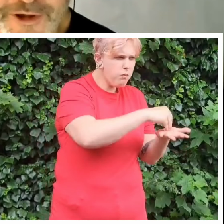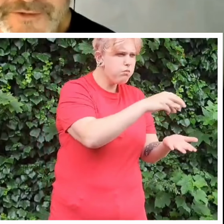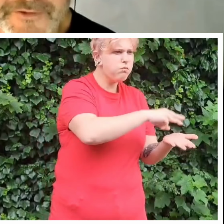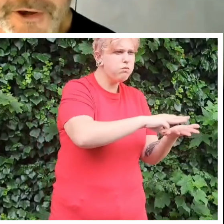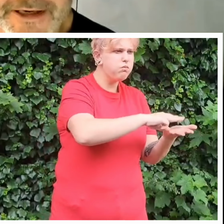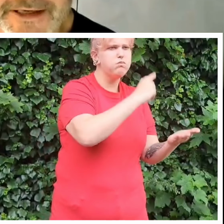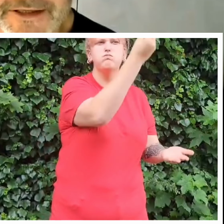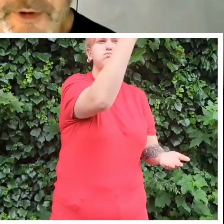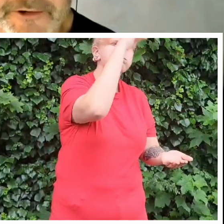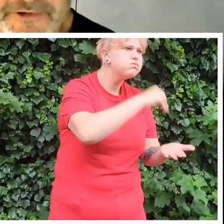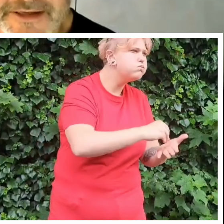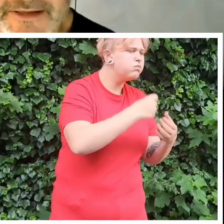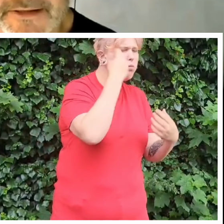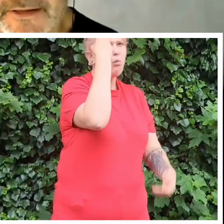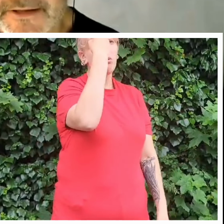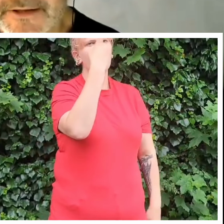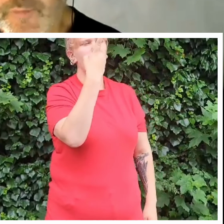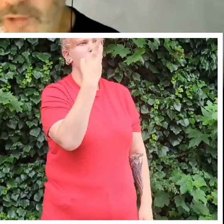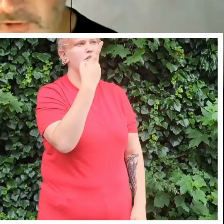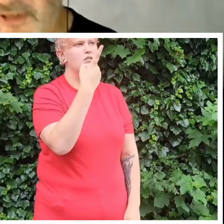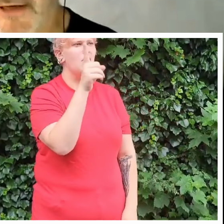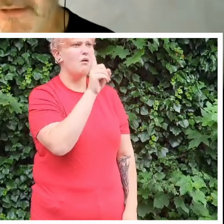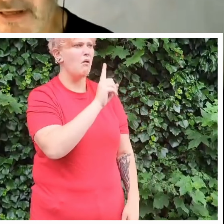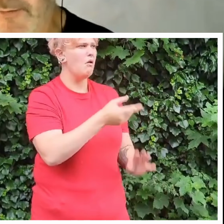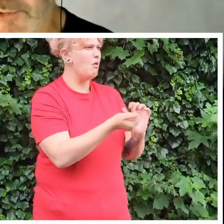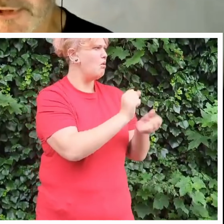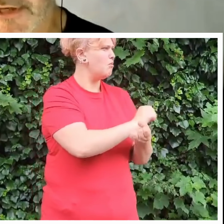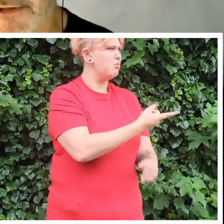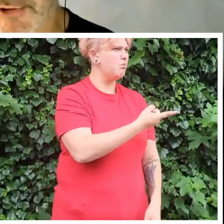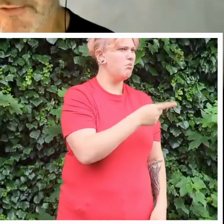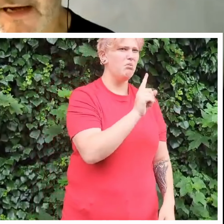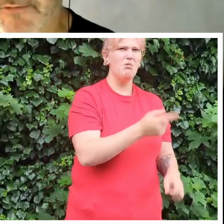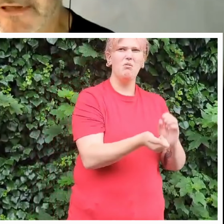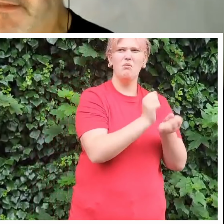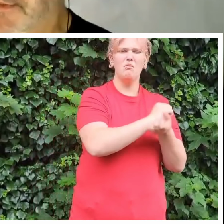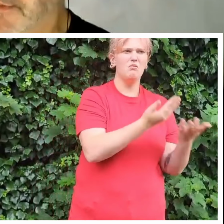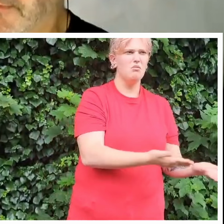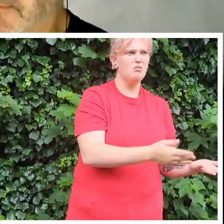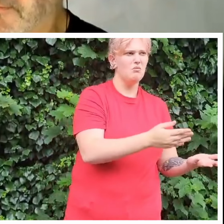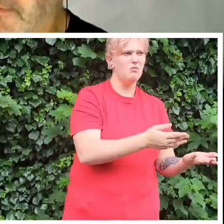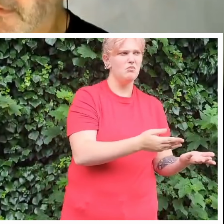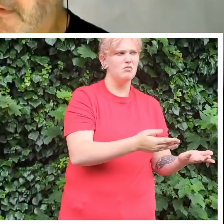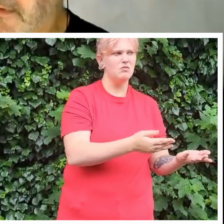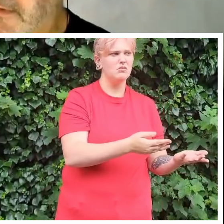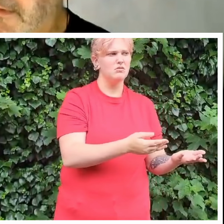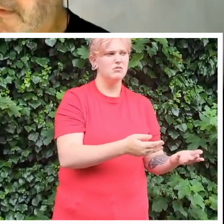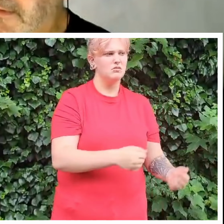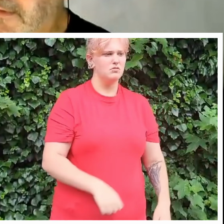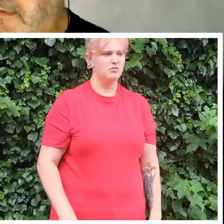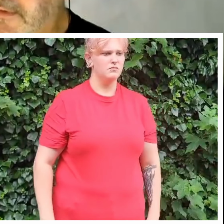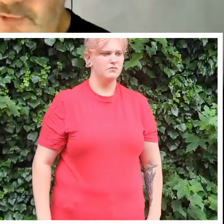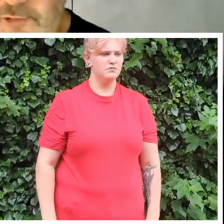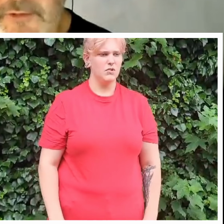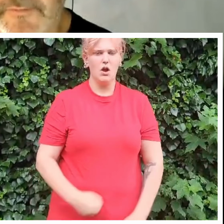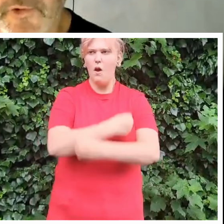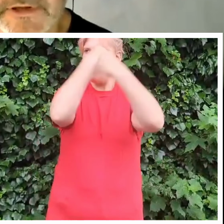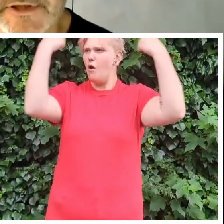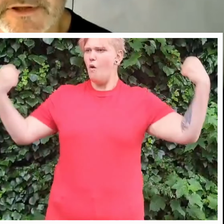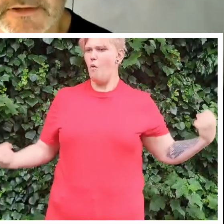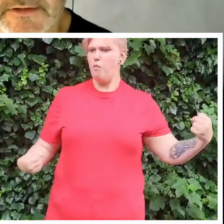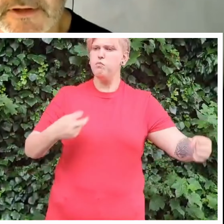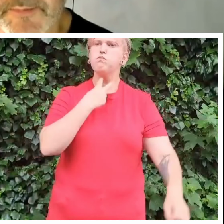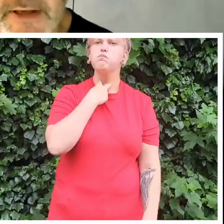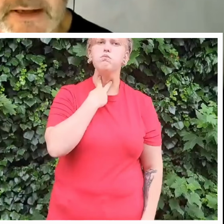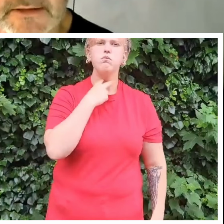moment or one defining experience, what's turned that? What's turned you now into a stronger